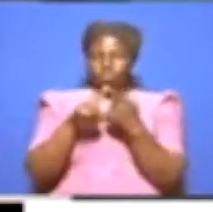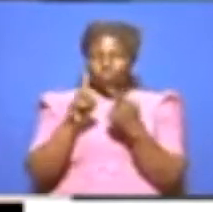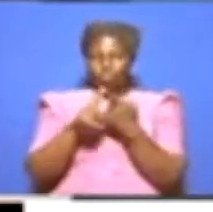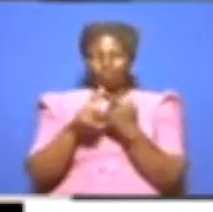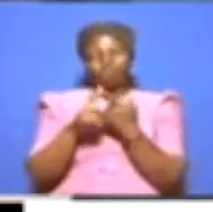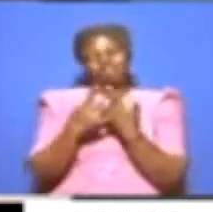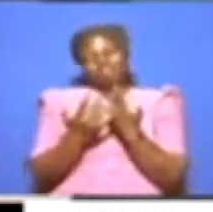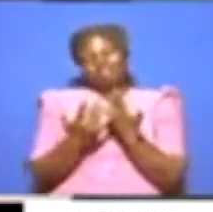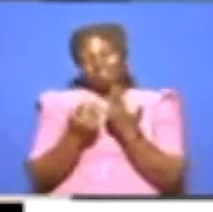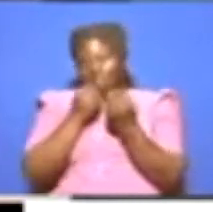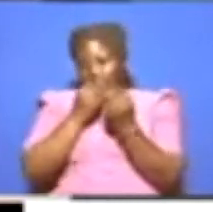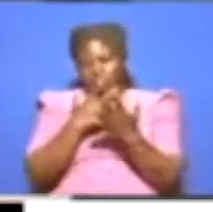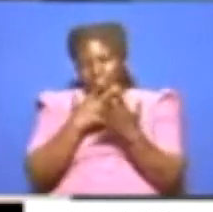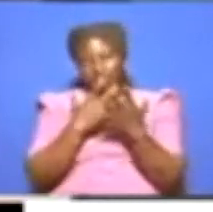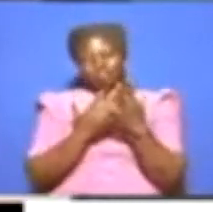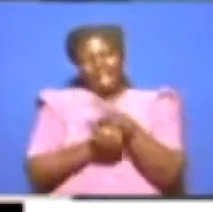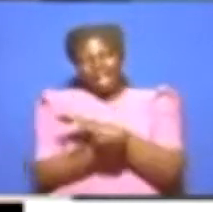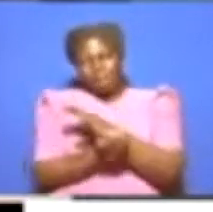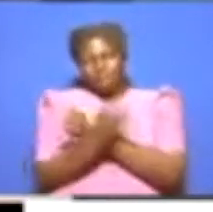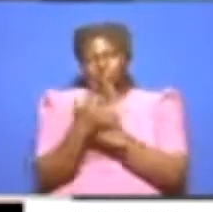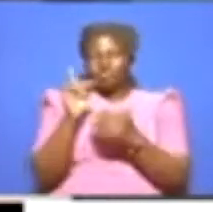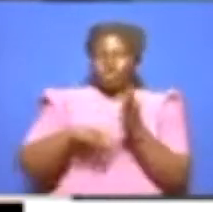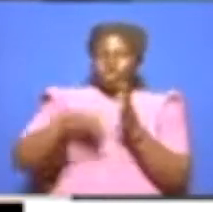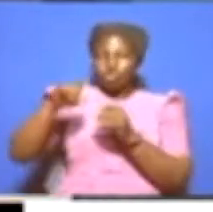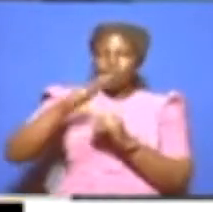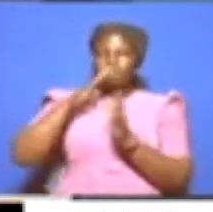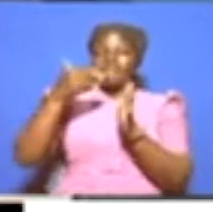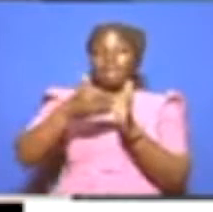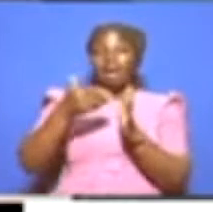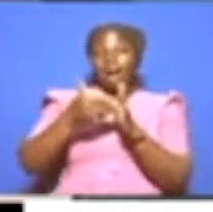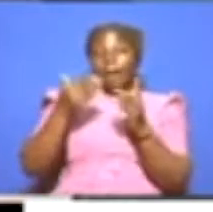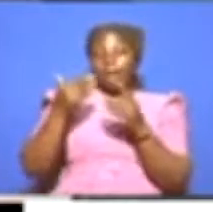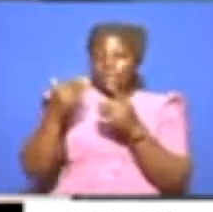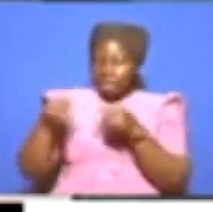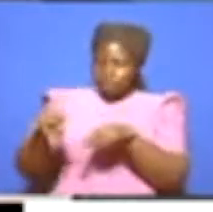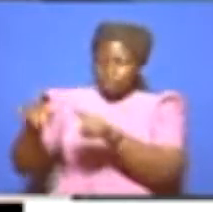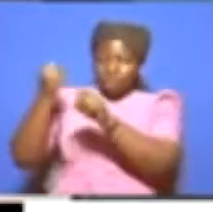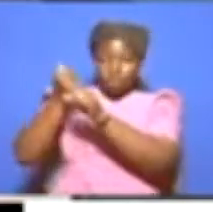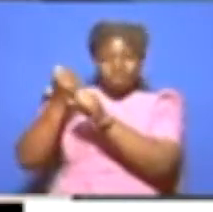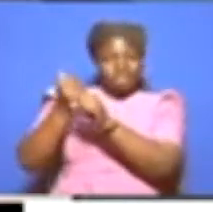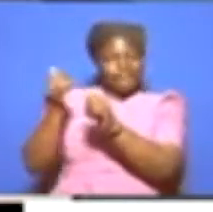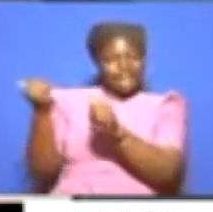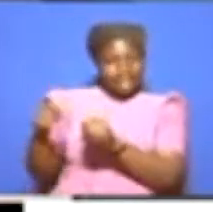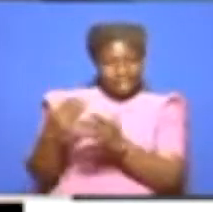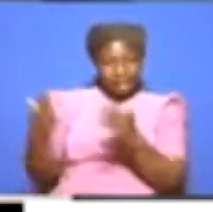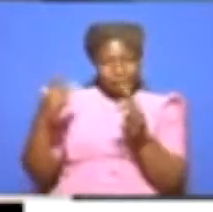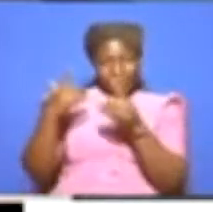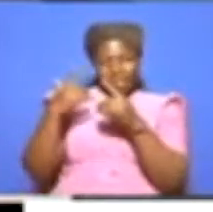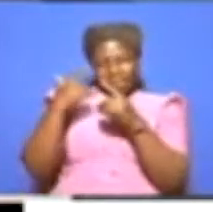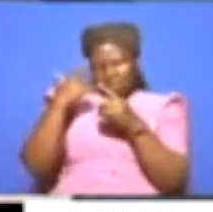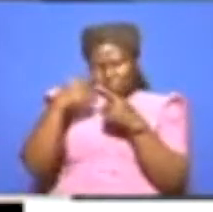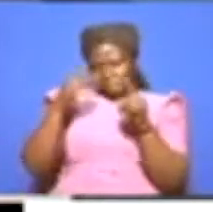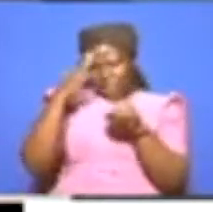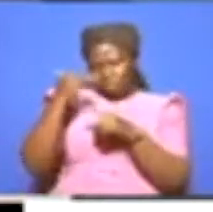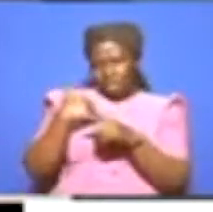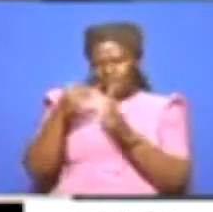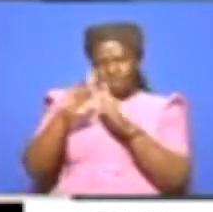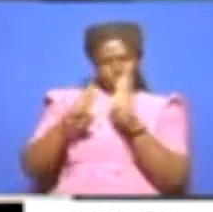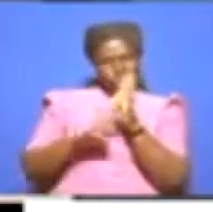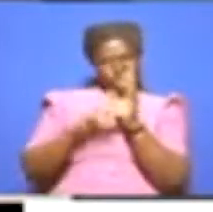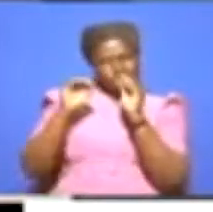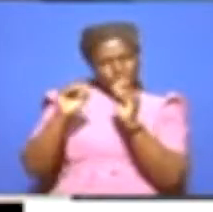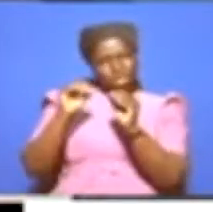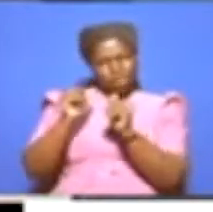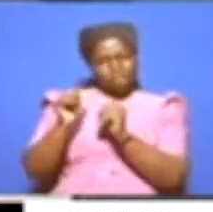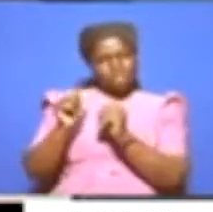there? So they have been doing it by themselves, but the lack of a standard of what constitutes an offense or like criminal content